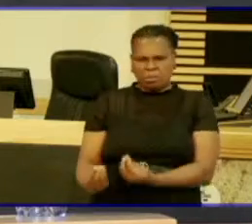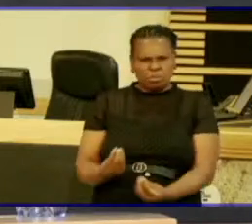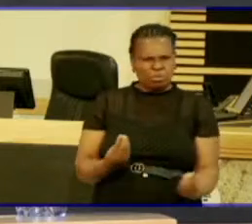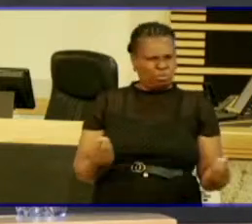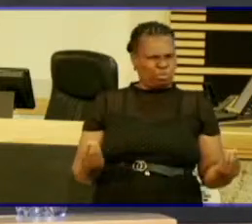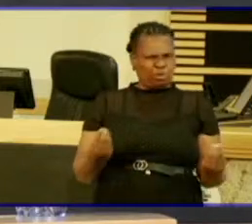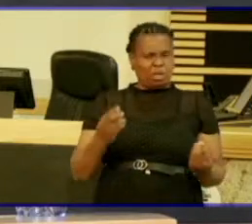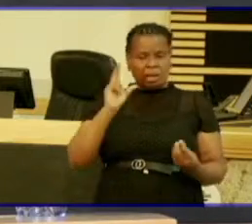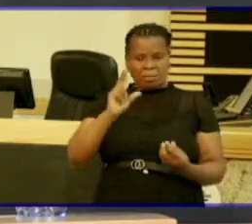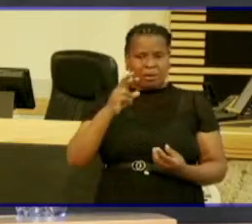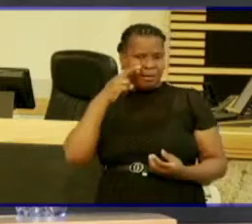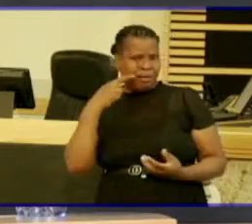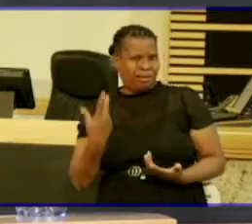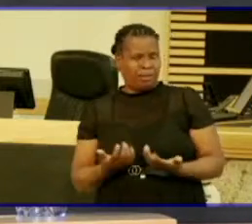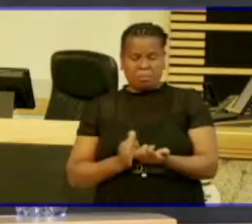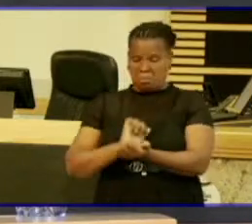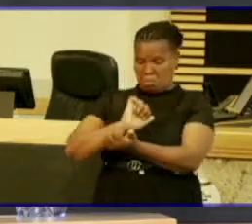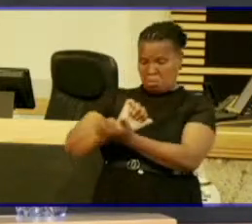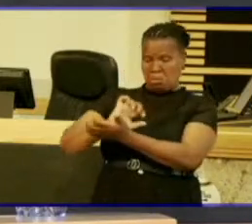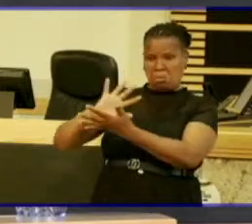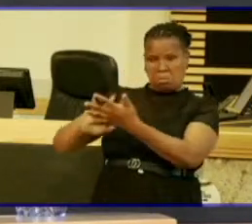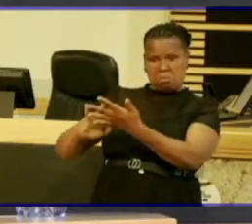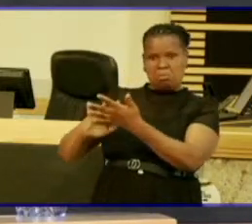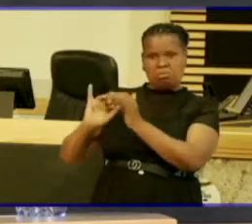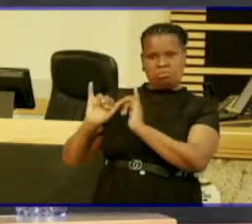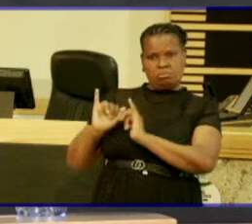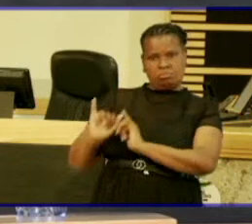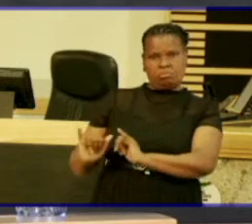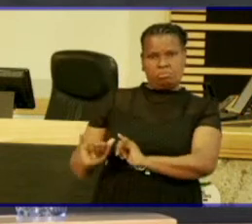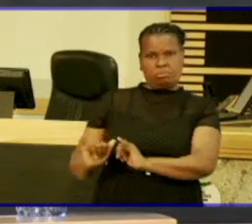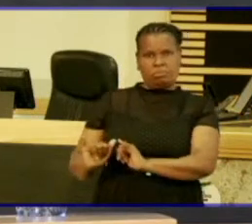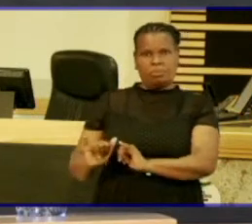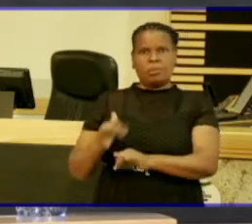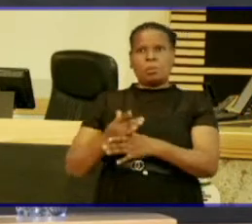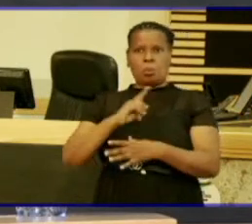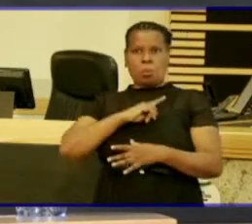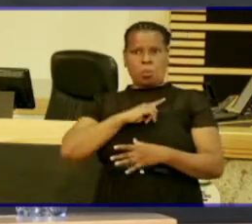bars. We appreciate the speed in which the magistrate and our